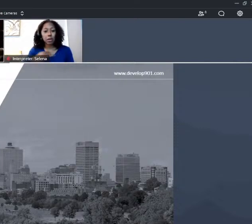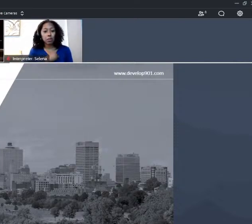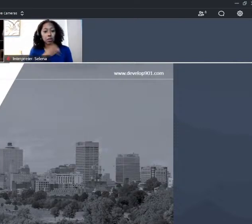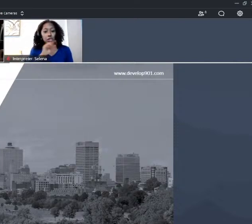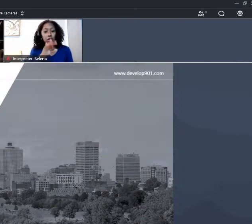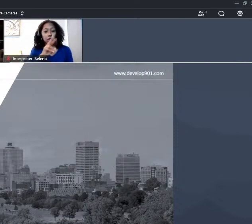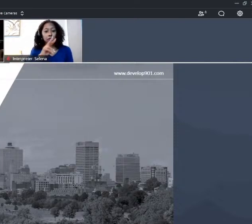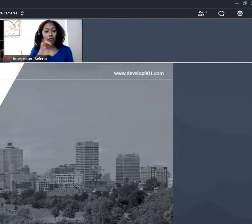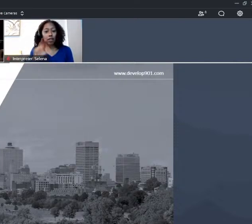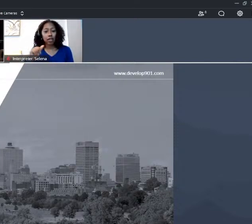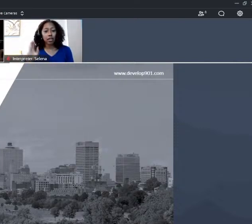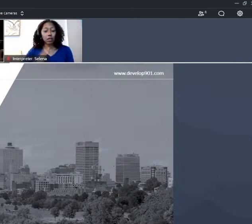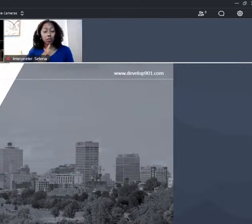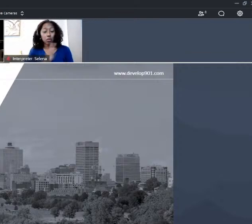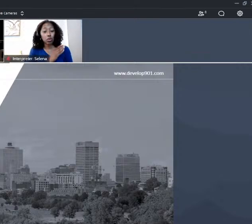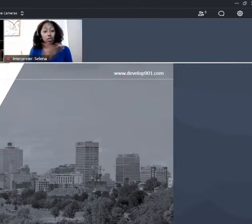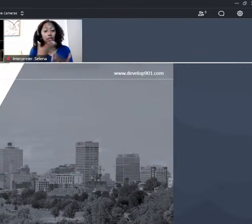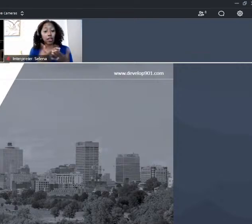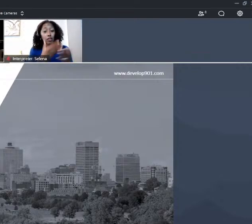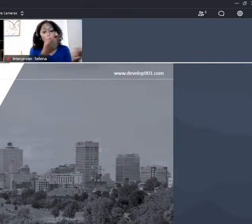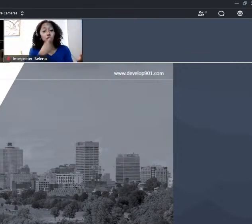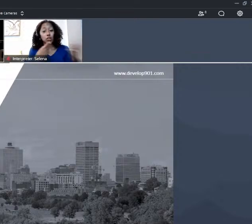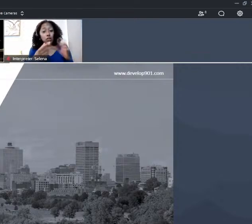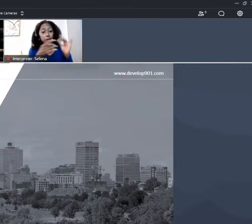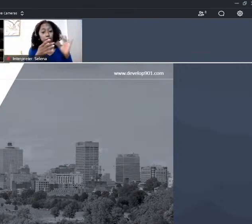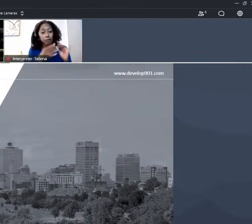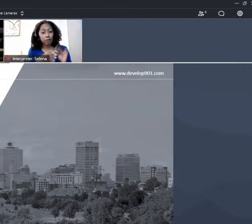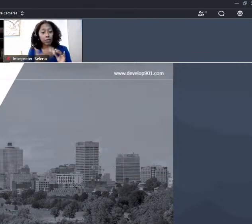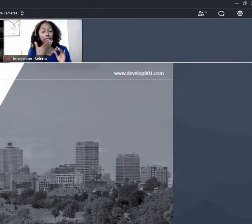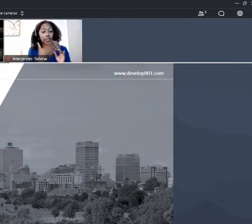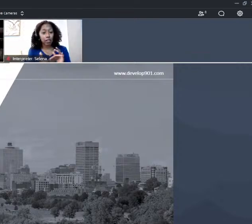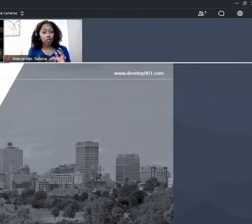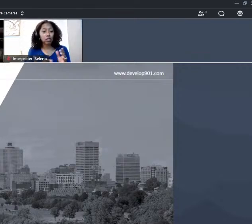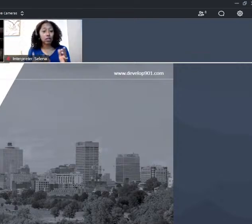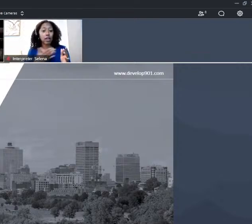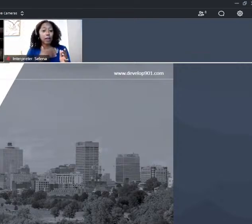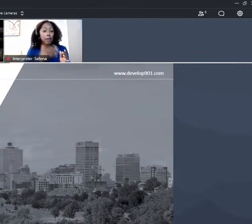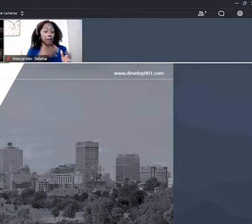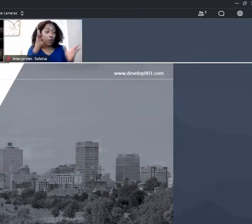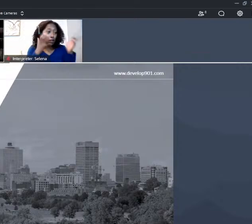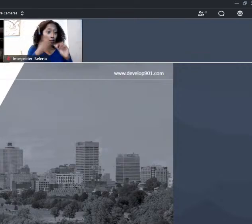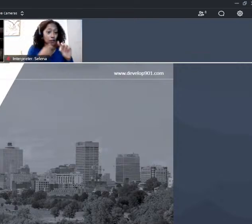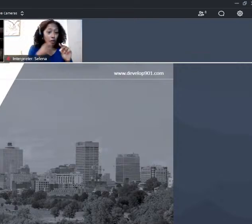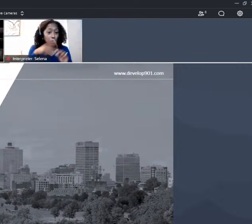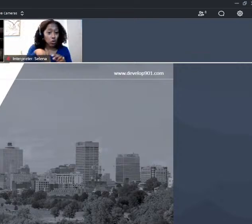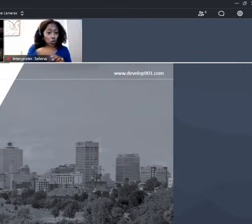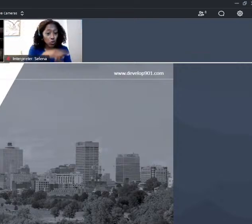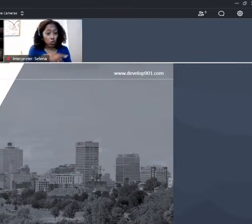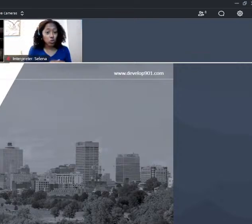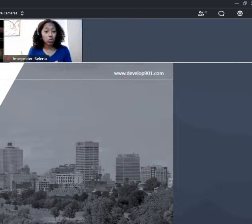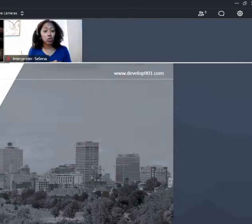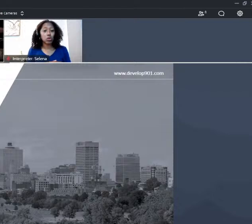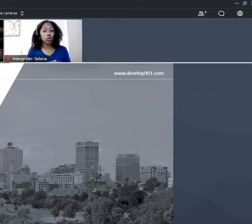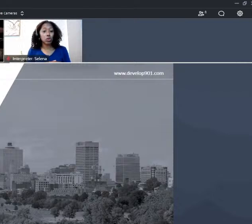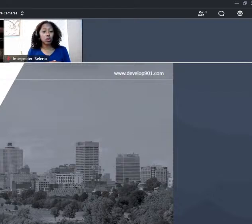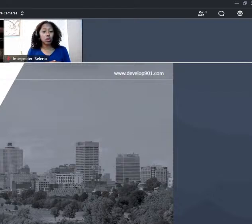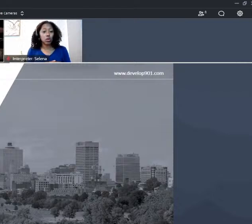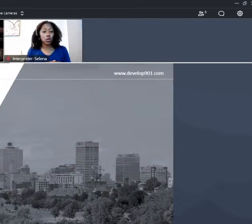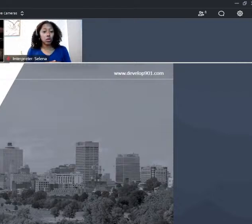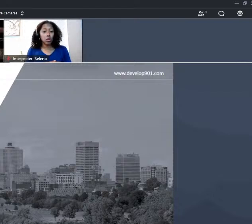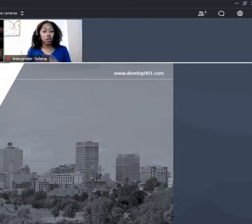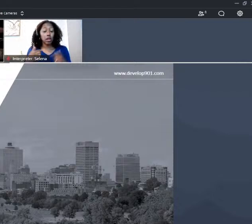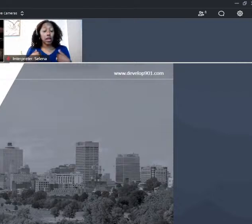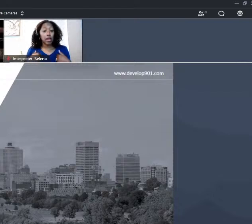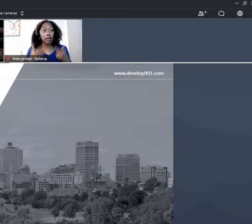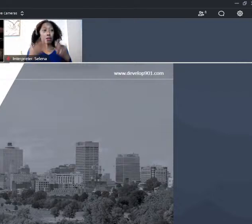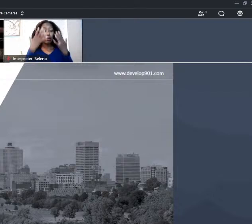your comments. I'm much more comfortable hearing from you. I appreciate the sentiment. I am very saddened